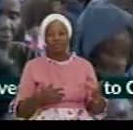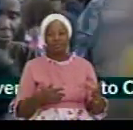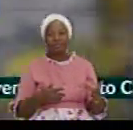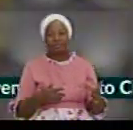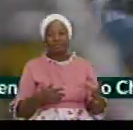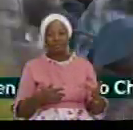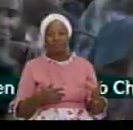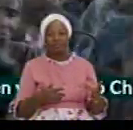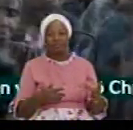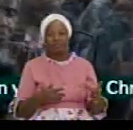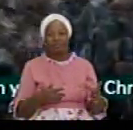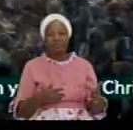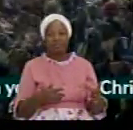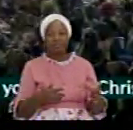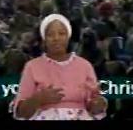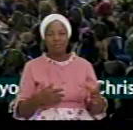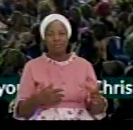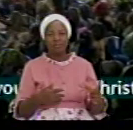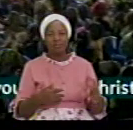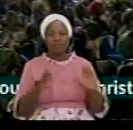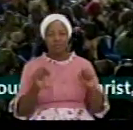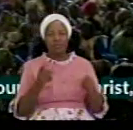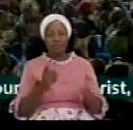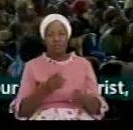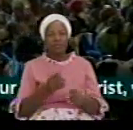can you wave your distance I see?